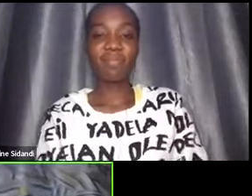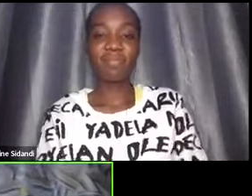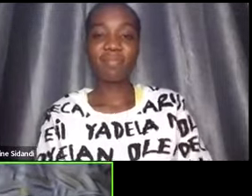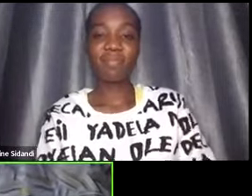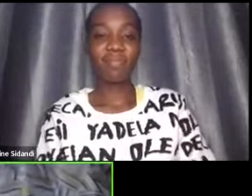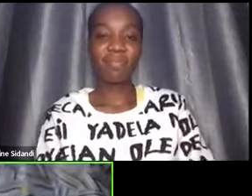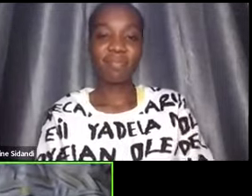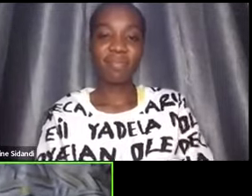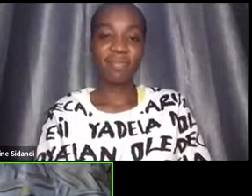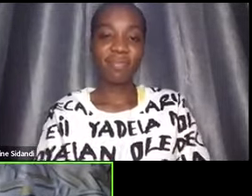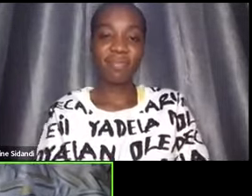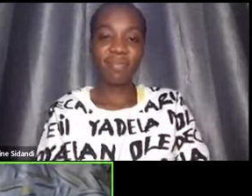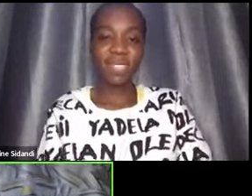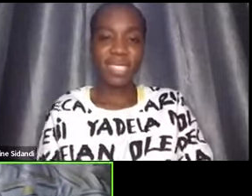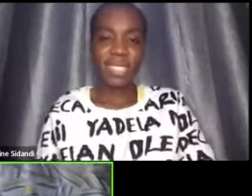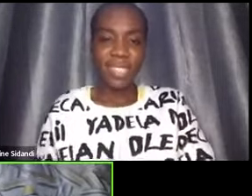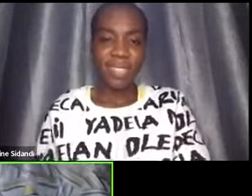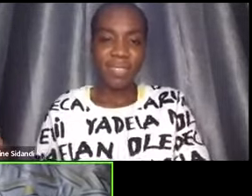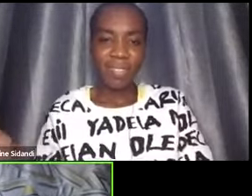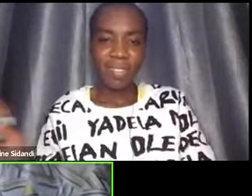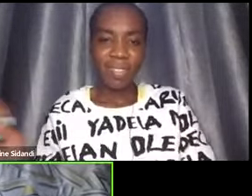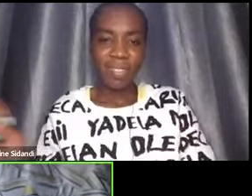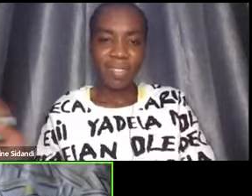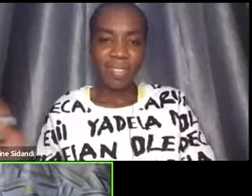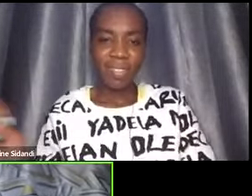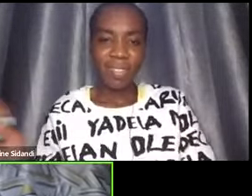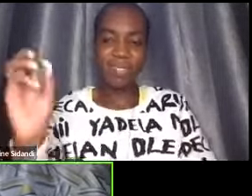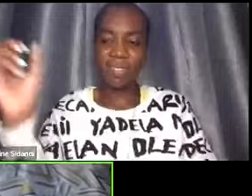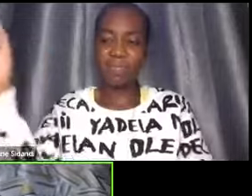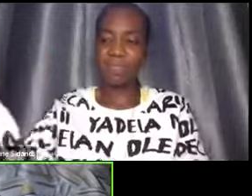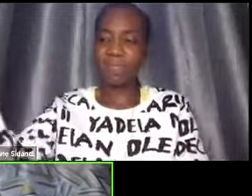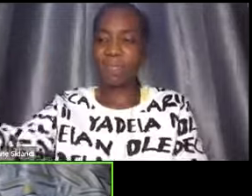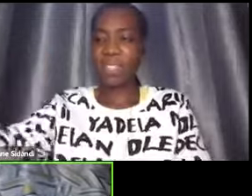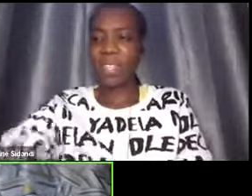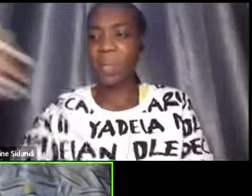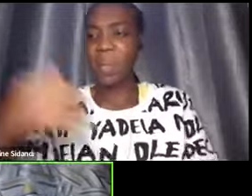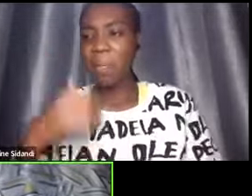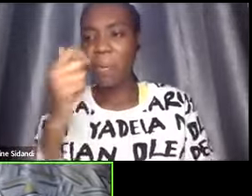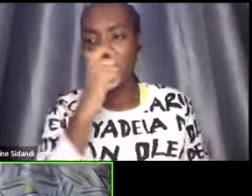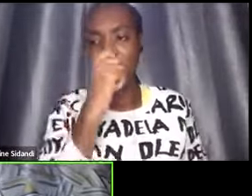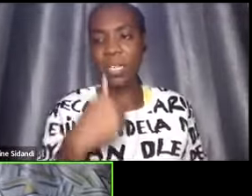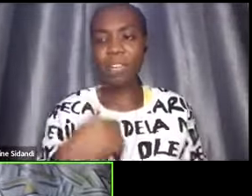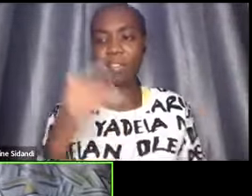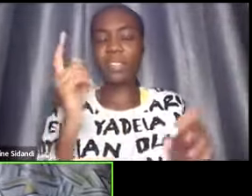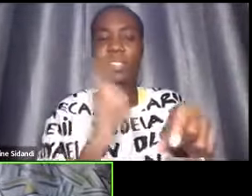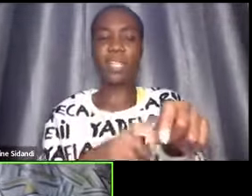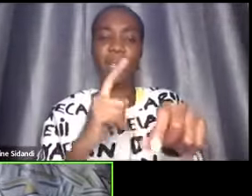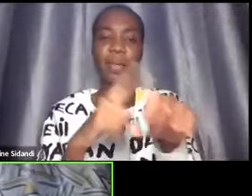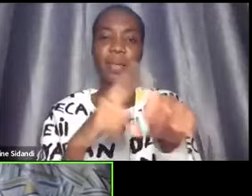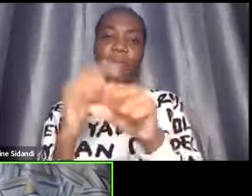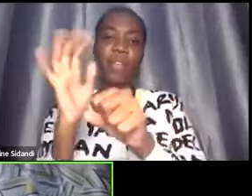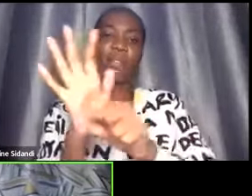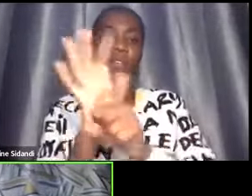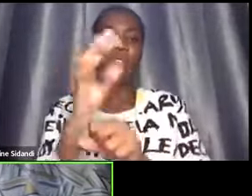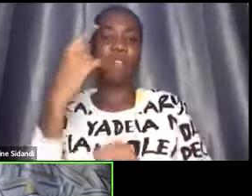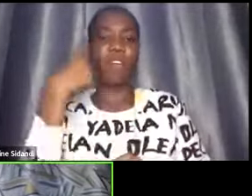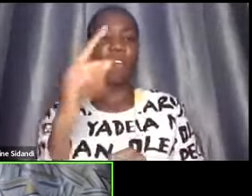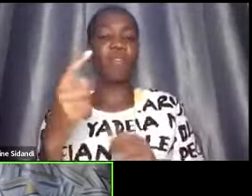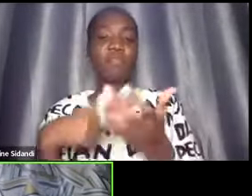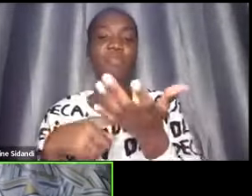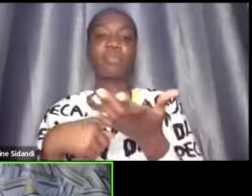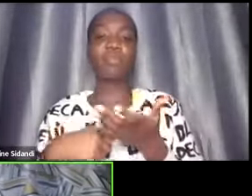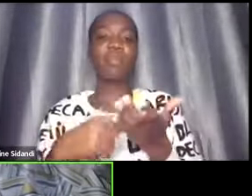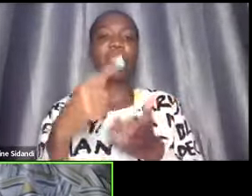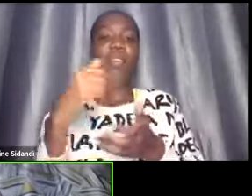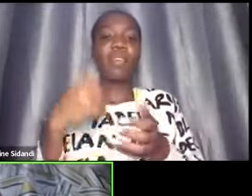Wow, wow, wow, wow. I wish we had like a lot of time to have this discussion. You have a lot of wisdom, Mr. James, and I am